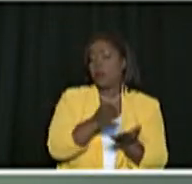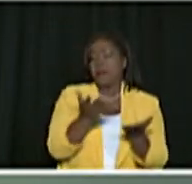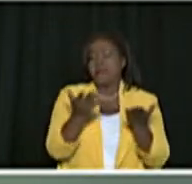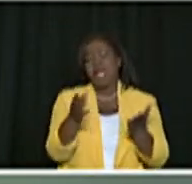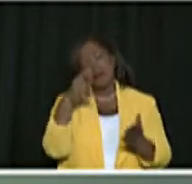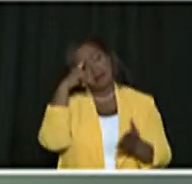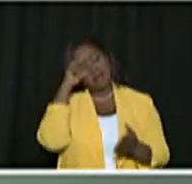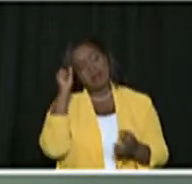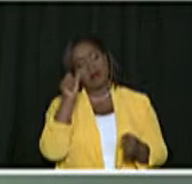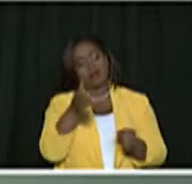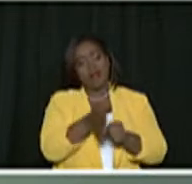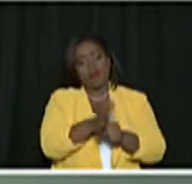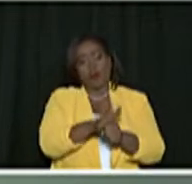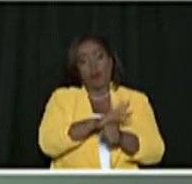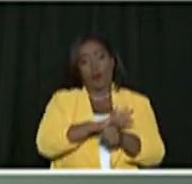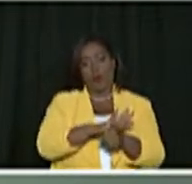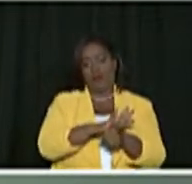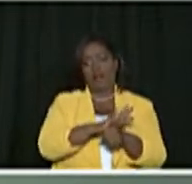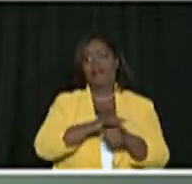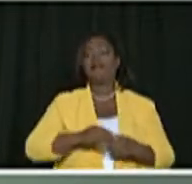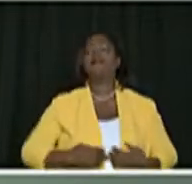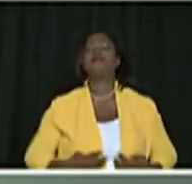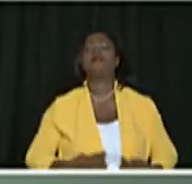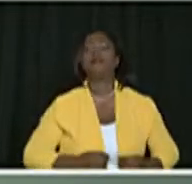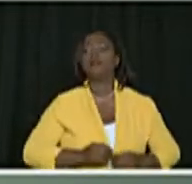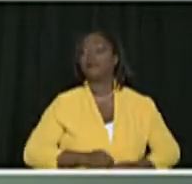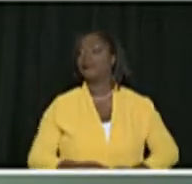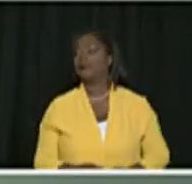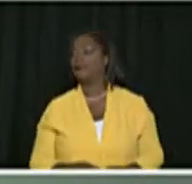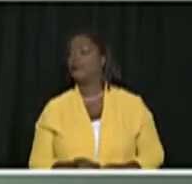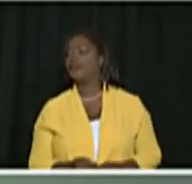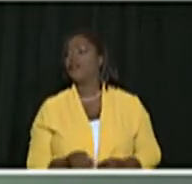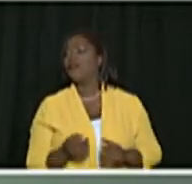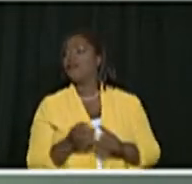COVID-19 pandemic. From what perspective? Pardon me?